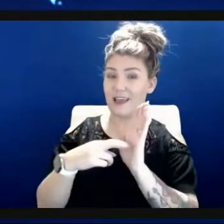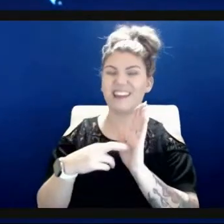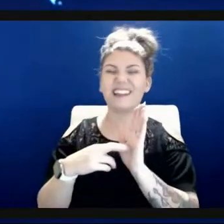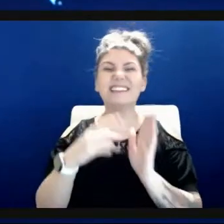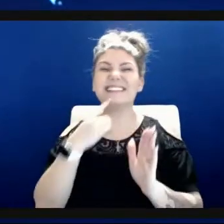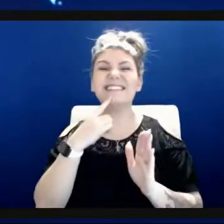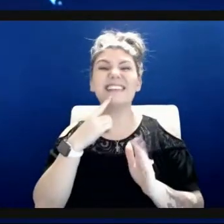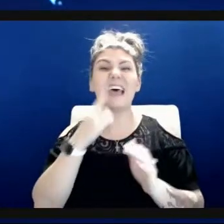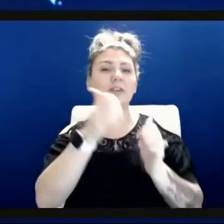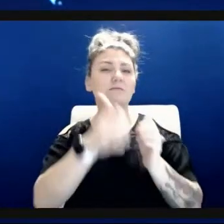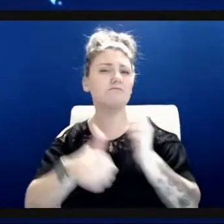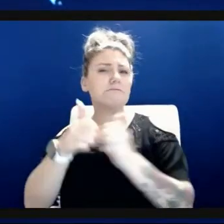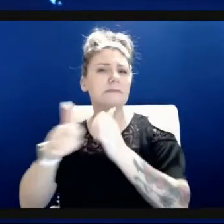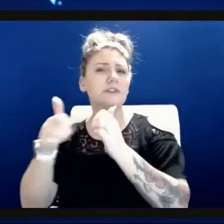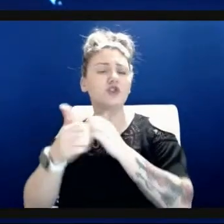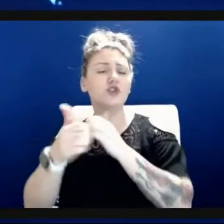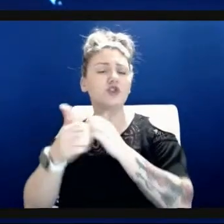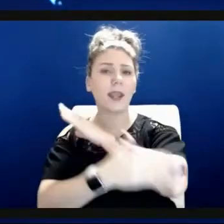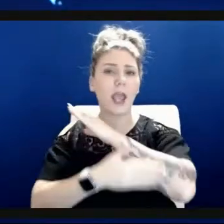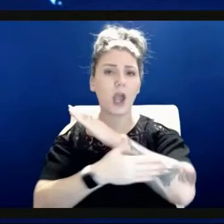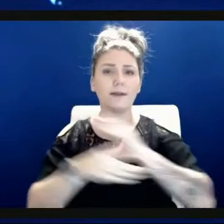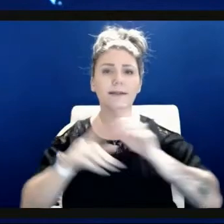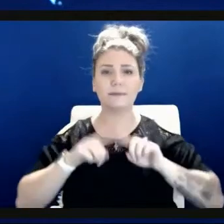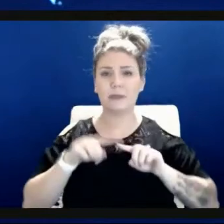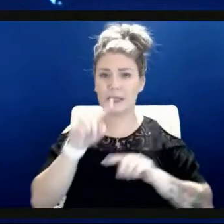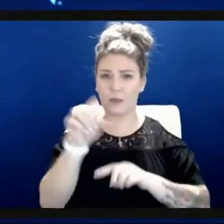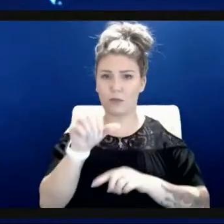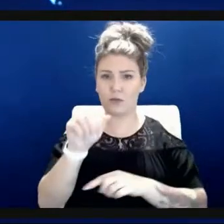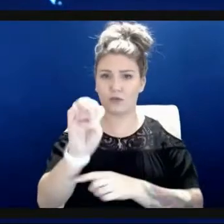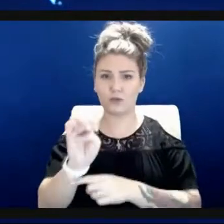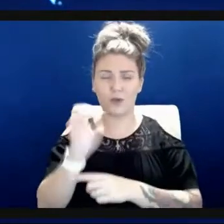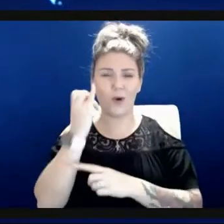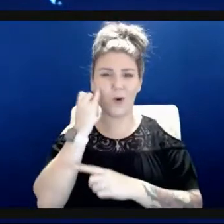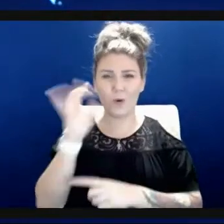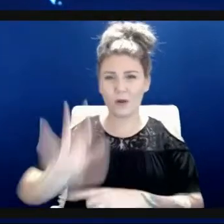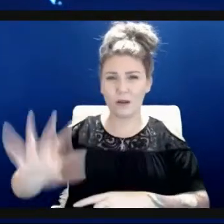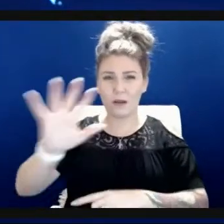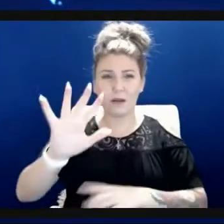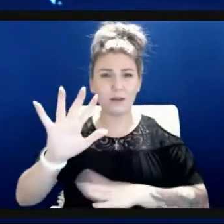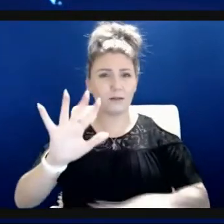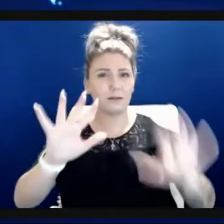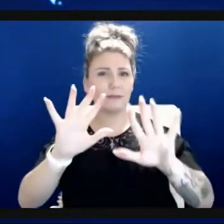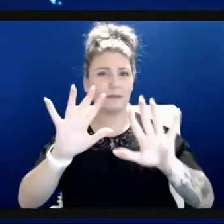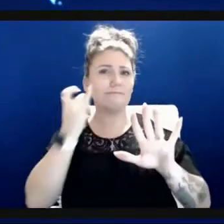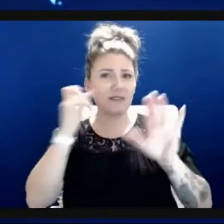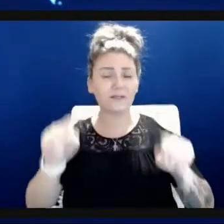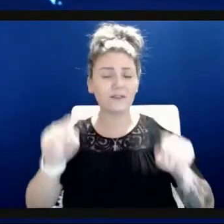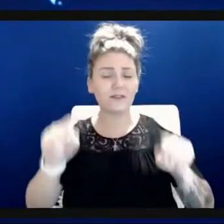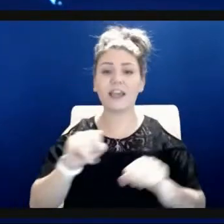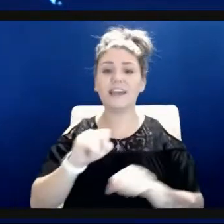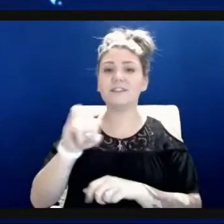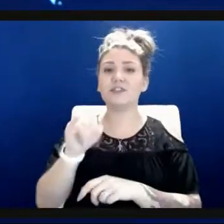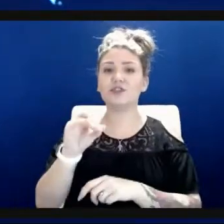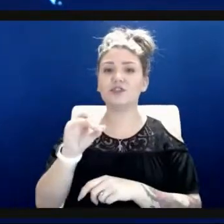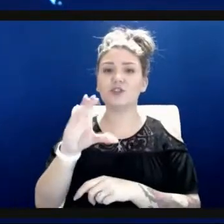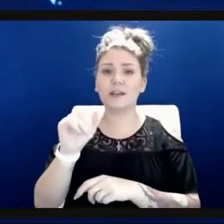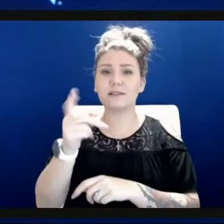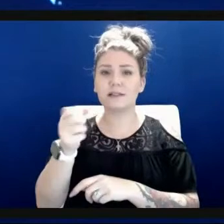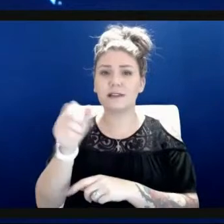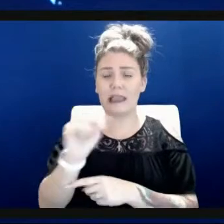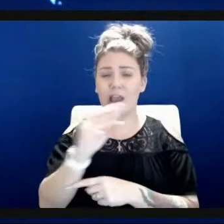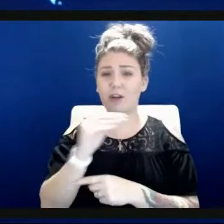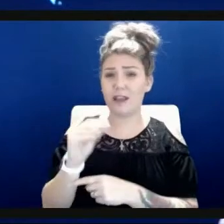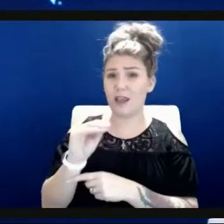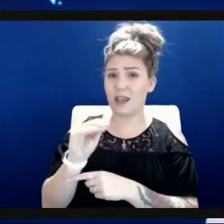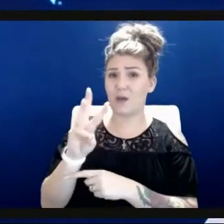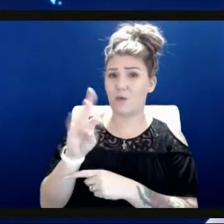determine if you're in what zone you're in, whether or not you can take the masks off. In this area, Jackson County and Wyandotte County are still in the red zone. Technically, don't take the